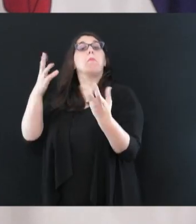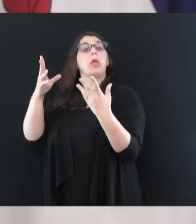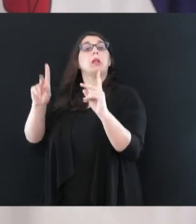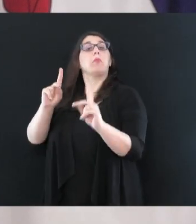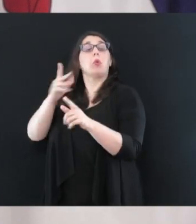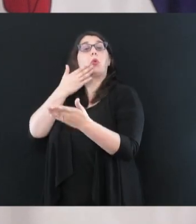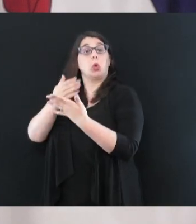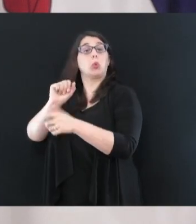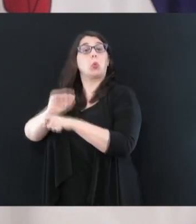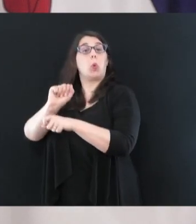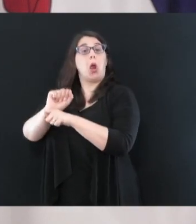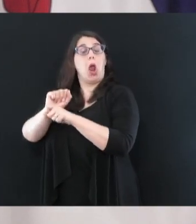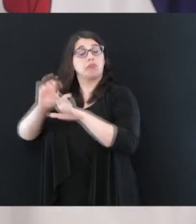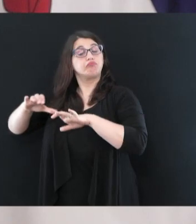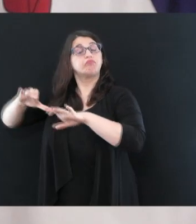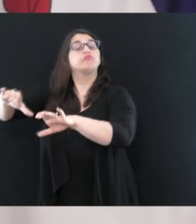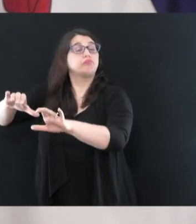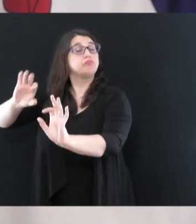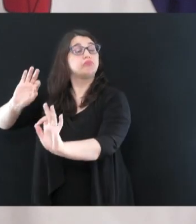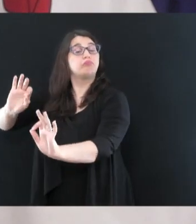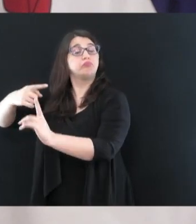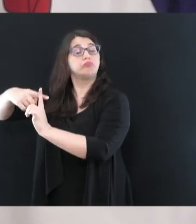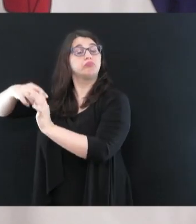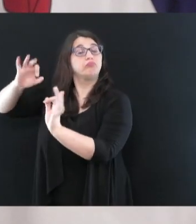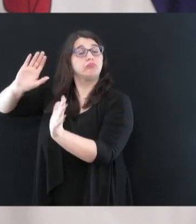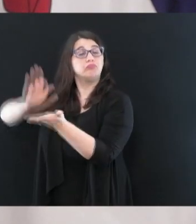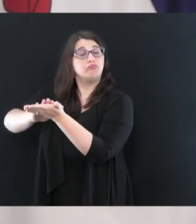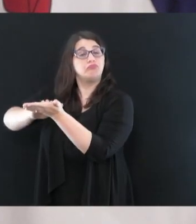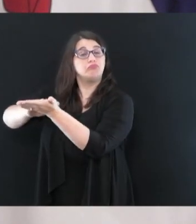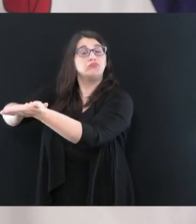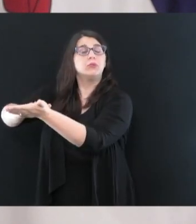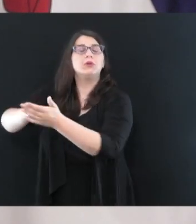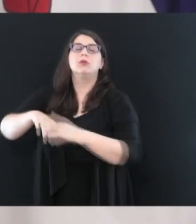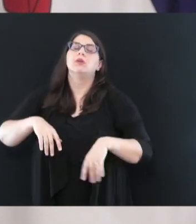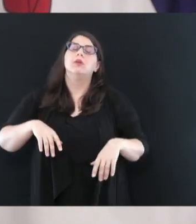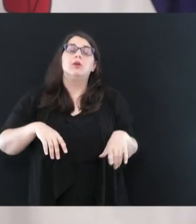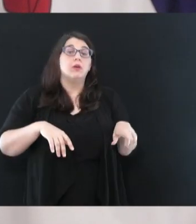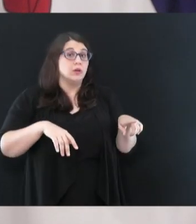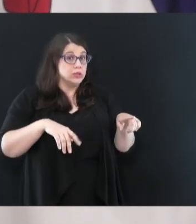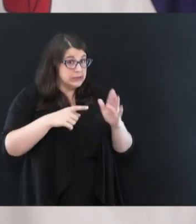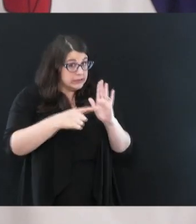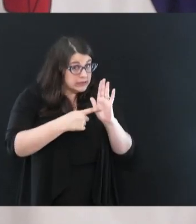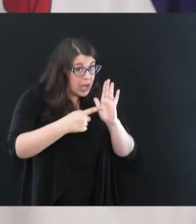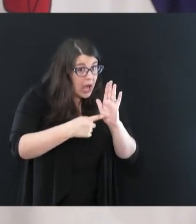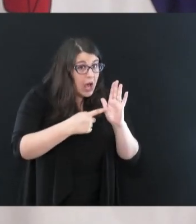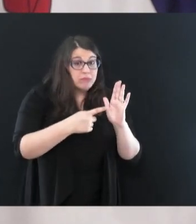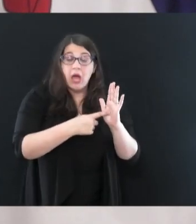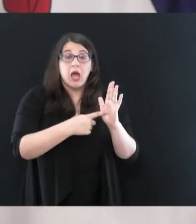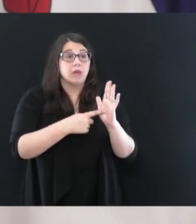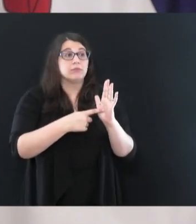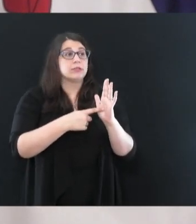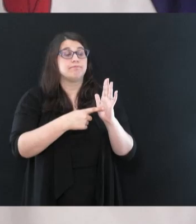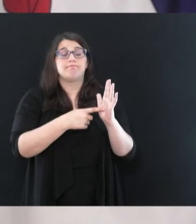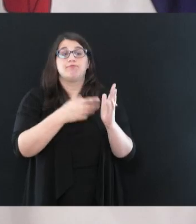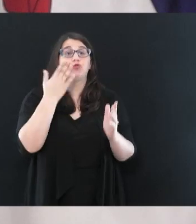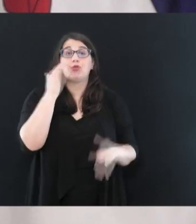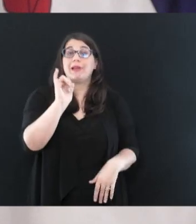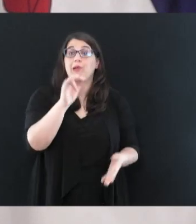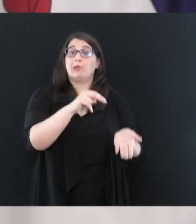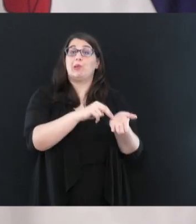a lot of the problems and a lot of stuff that causes an outbreak in a nursing